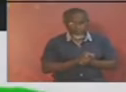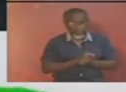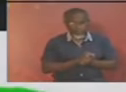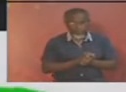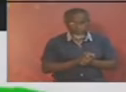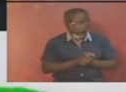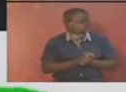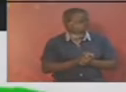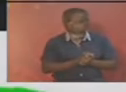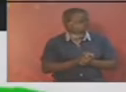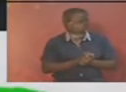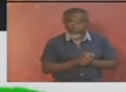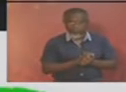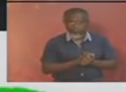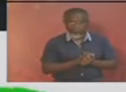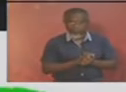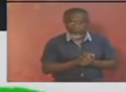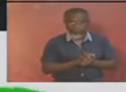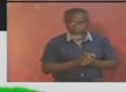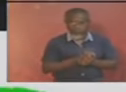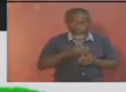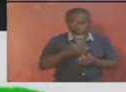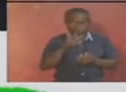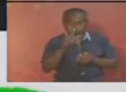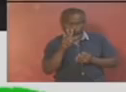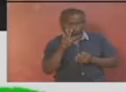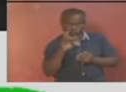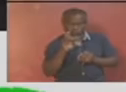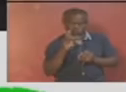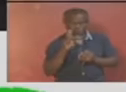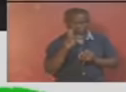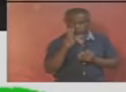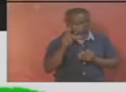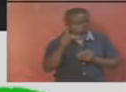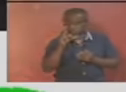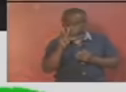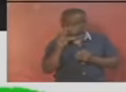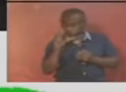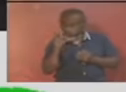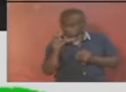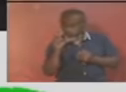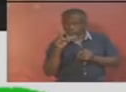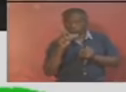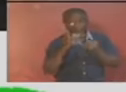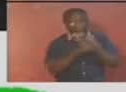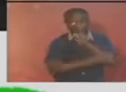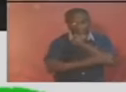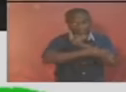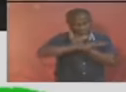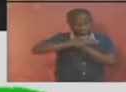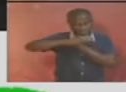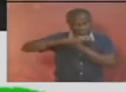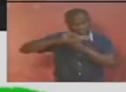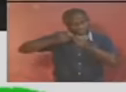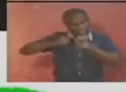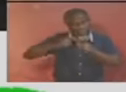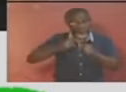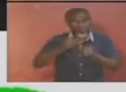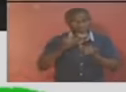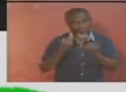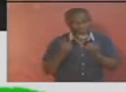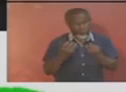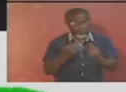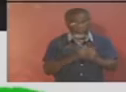in 221 countries. This shows you the different areas in the world, and really, North America